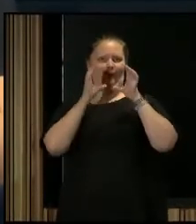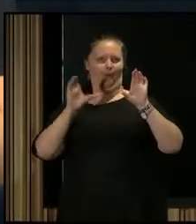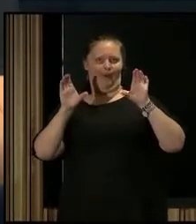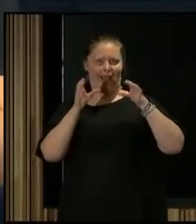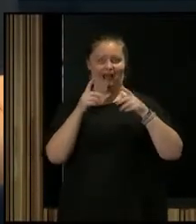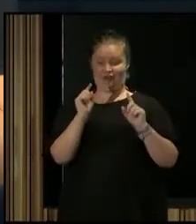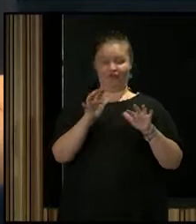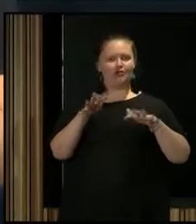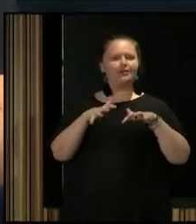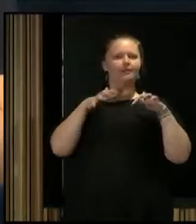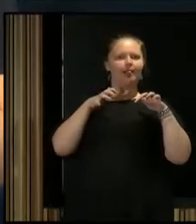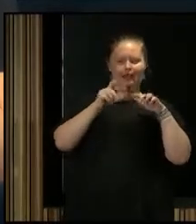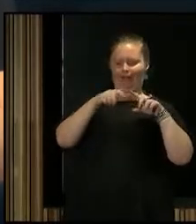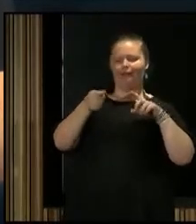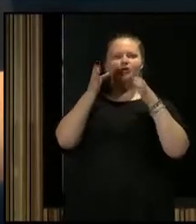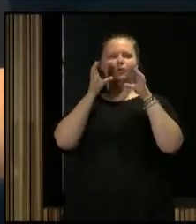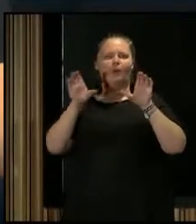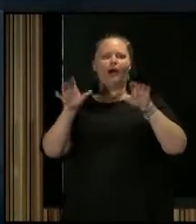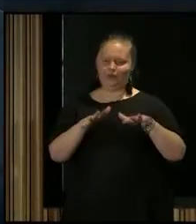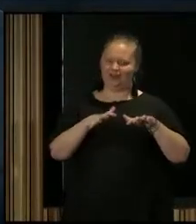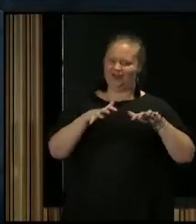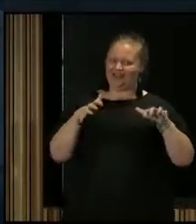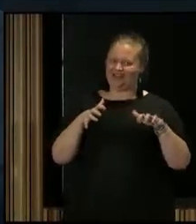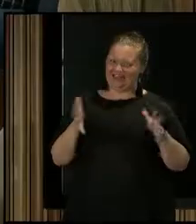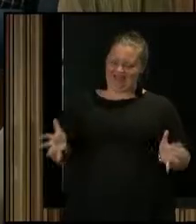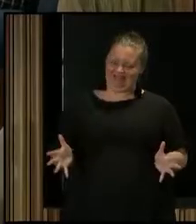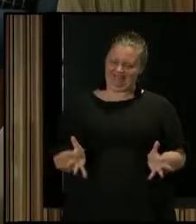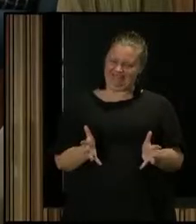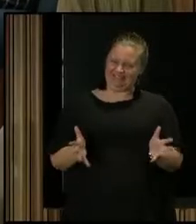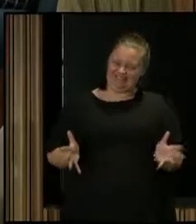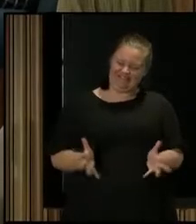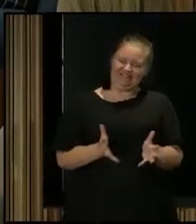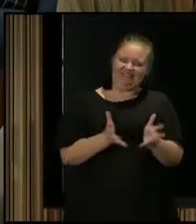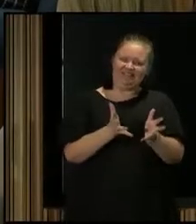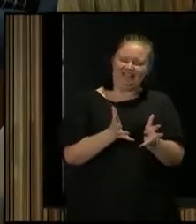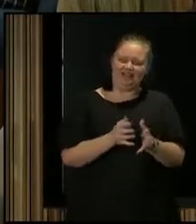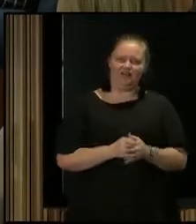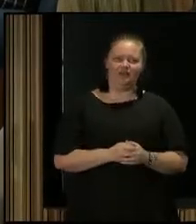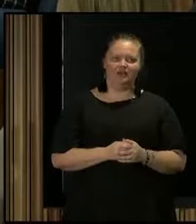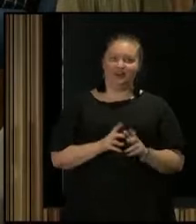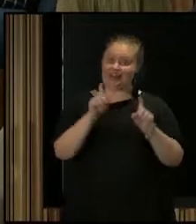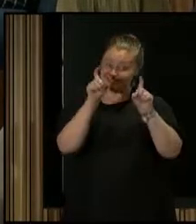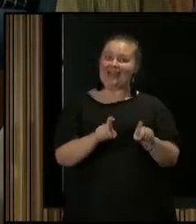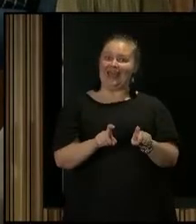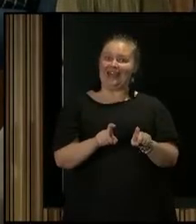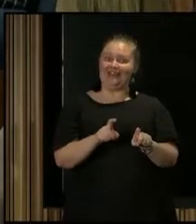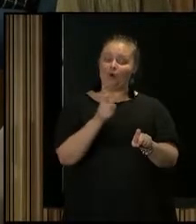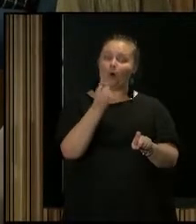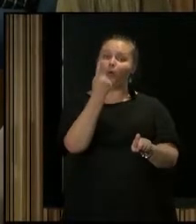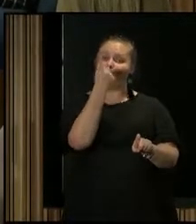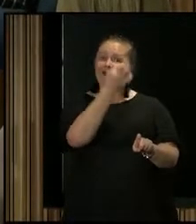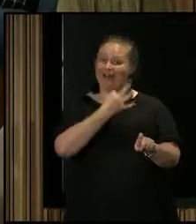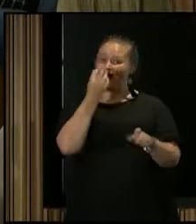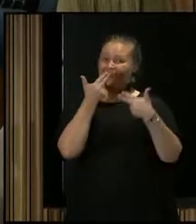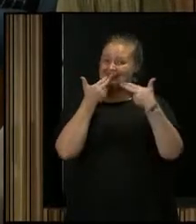assembly. So assembly is already pushing shit up a hill. And then you say, well, you have to stay now for an extra hour and